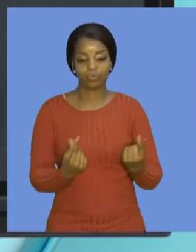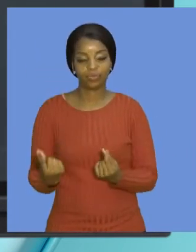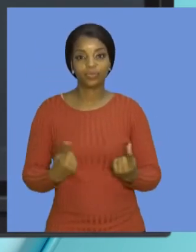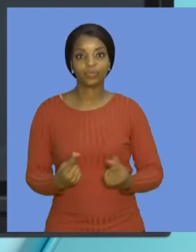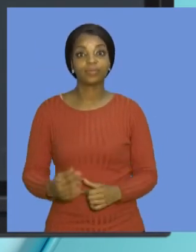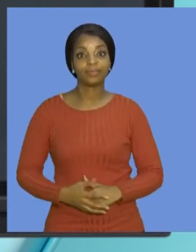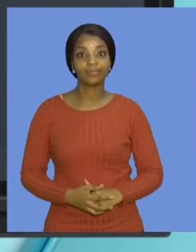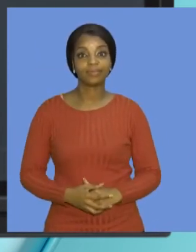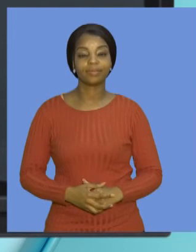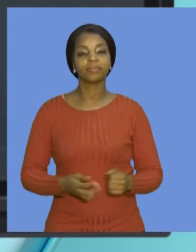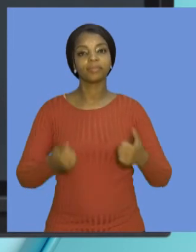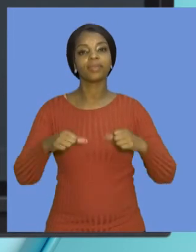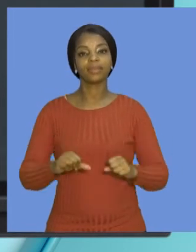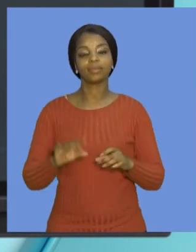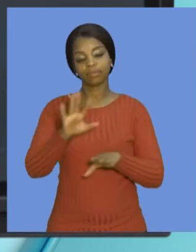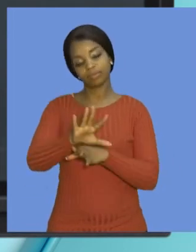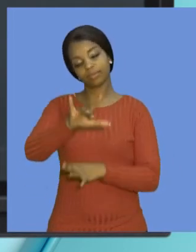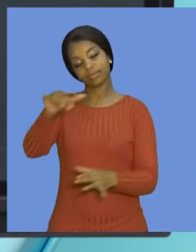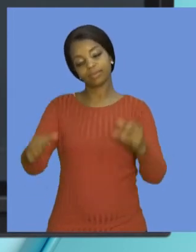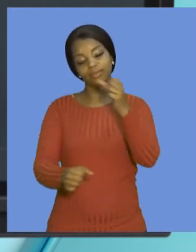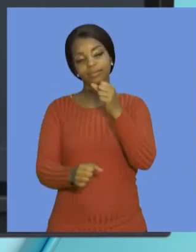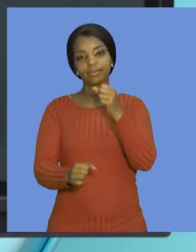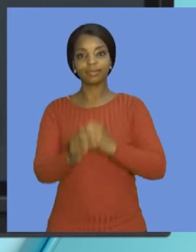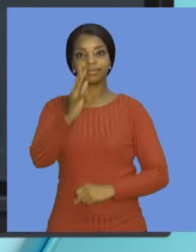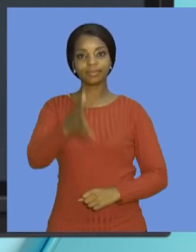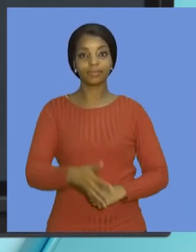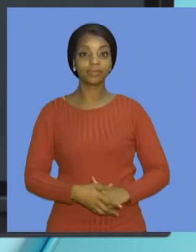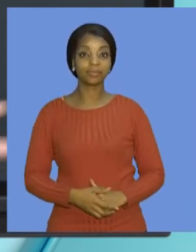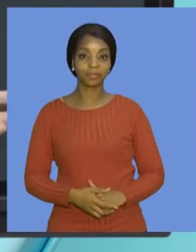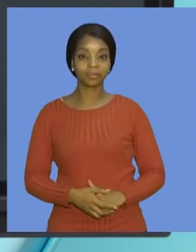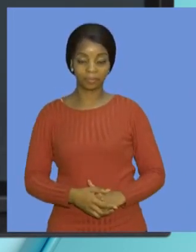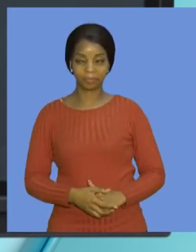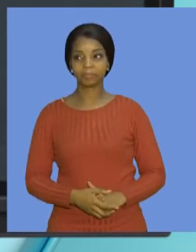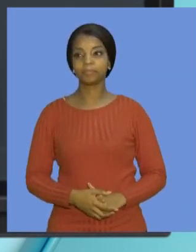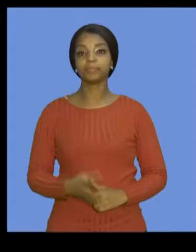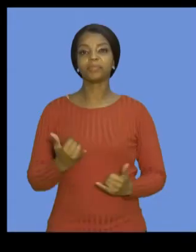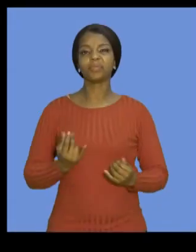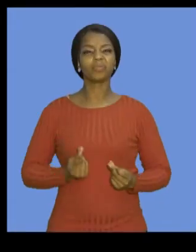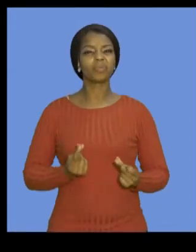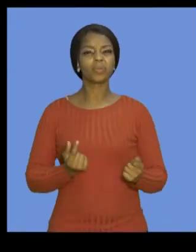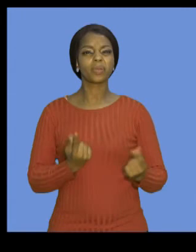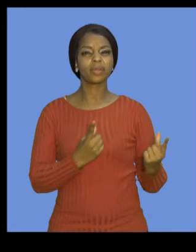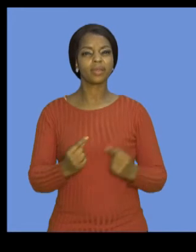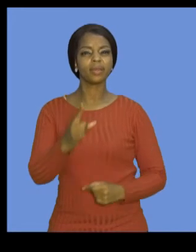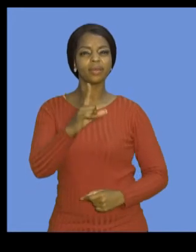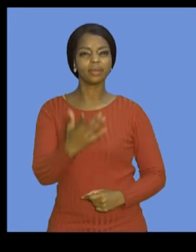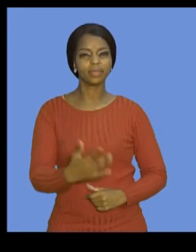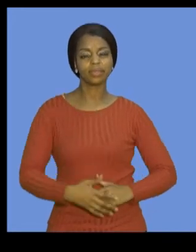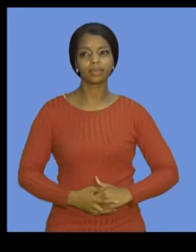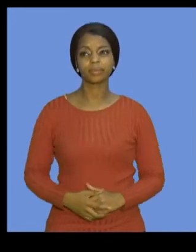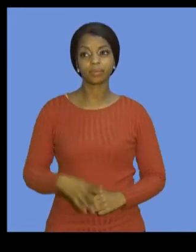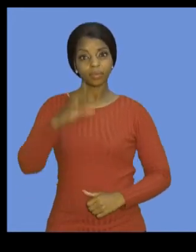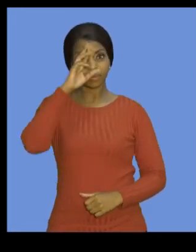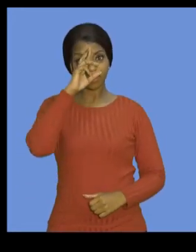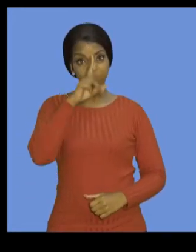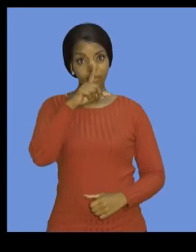and summarize everything else that we need to do. So let's just jump right into it. Quickly though, remember we're still looking at finance,